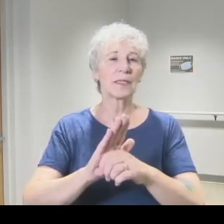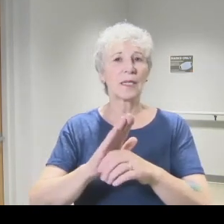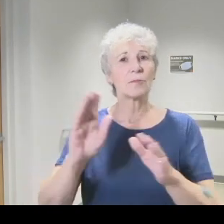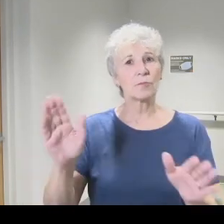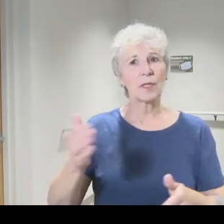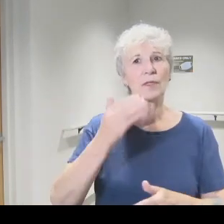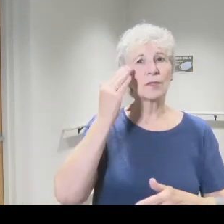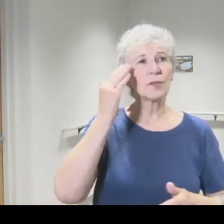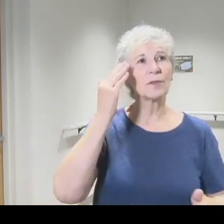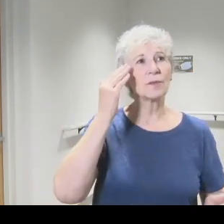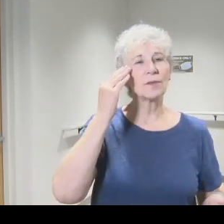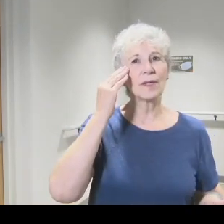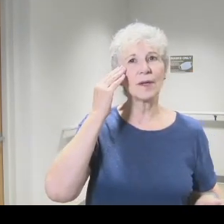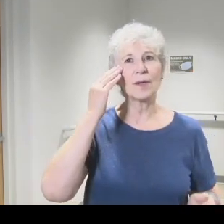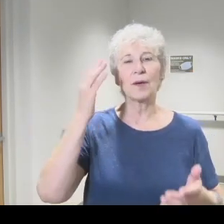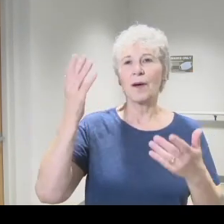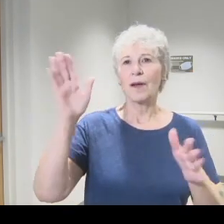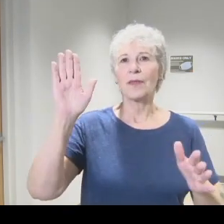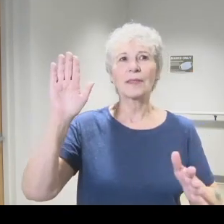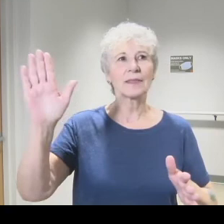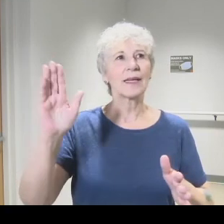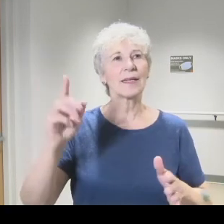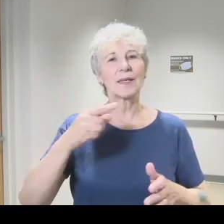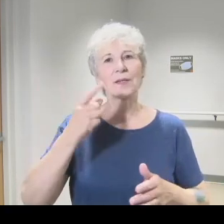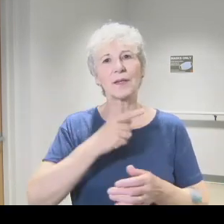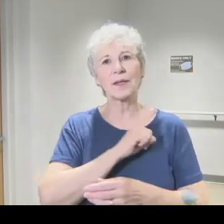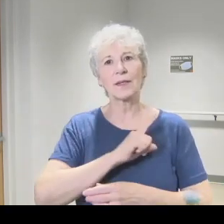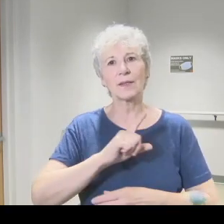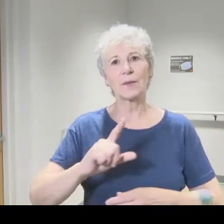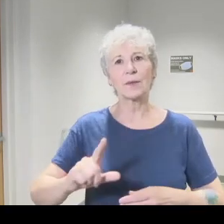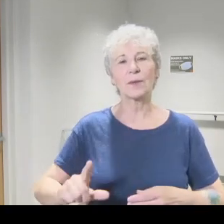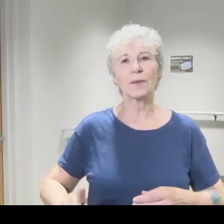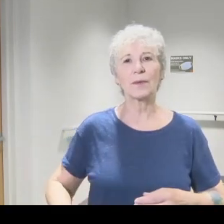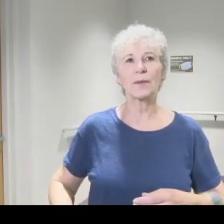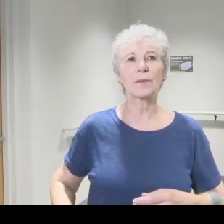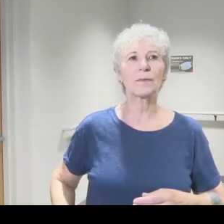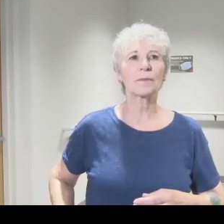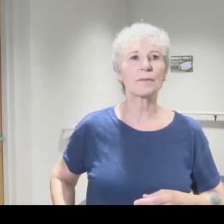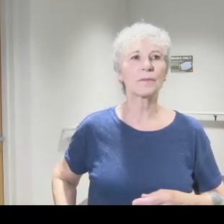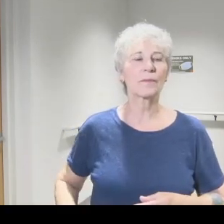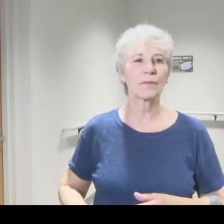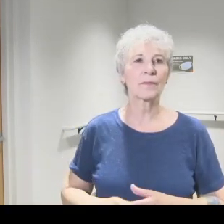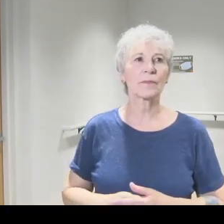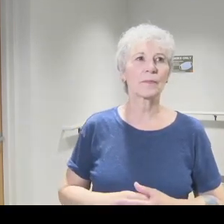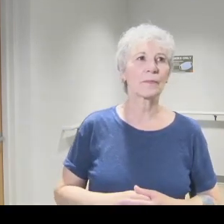promise, just to know, thus saith the Lord.